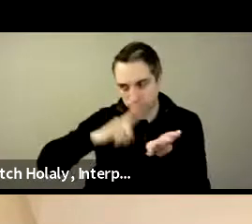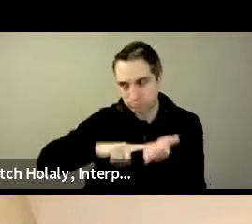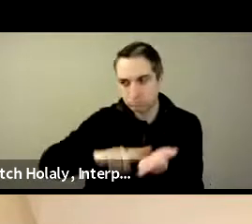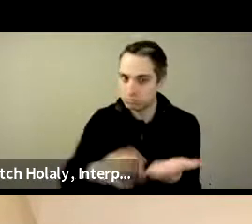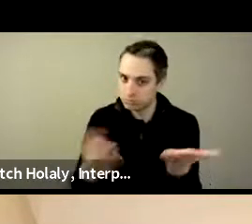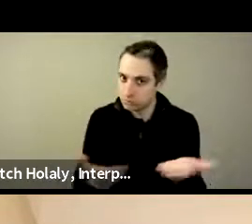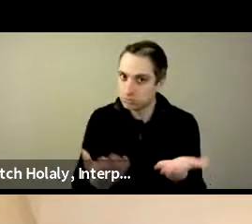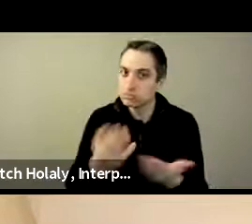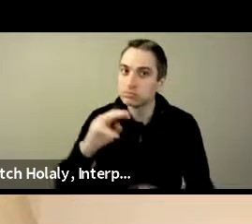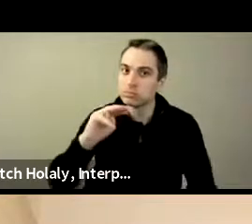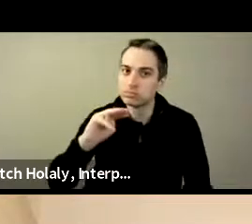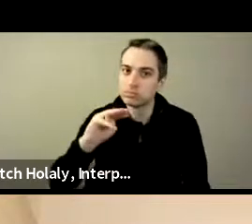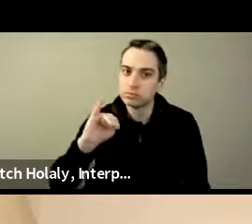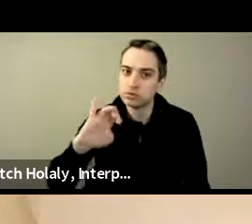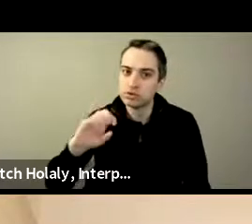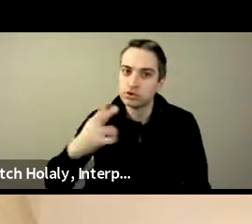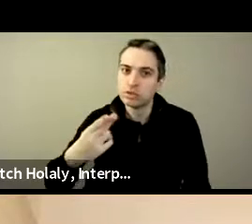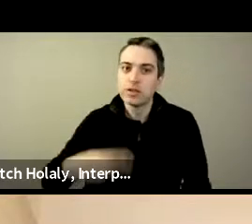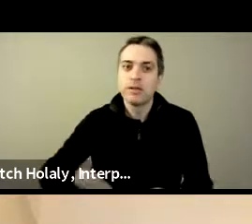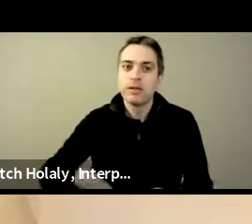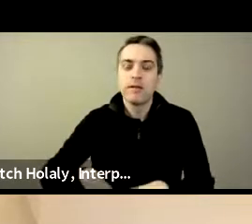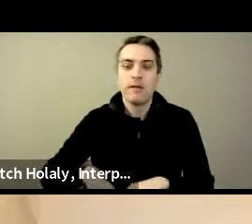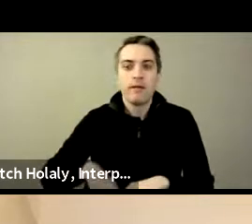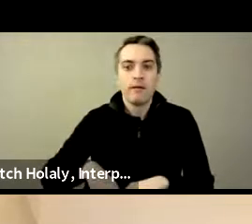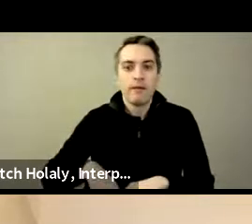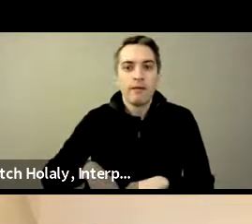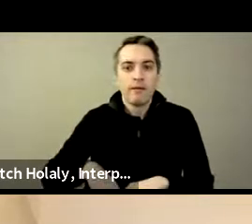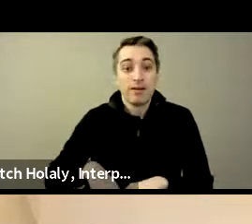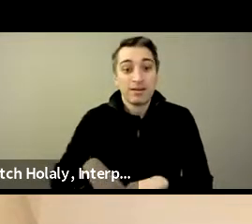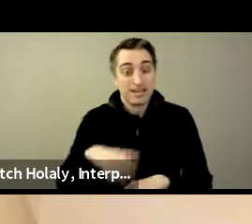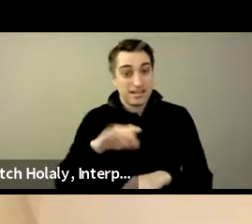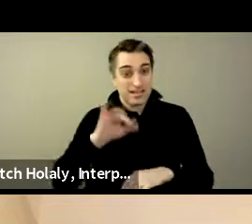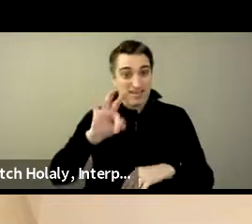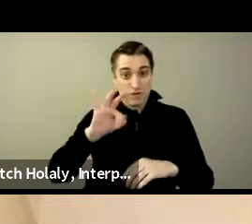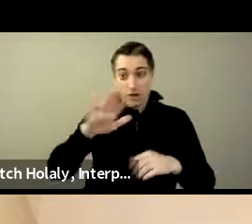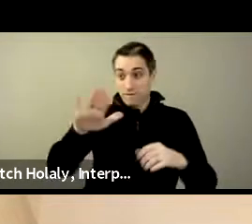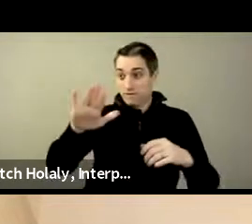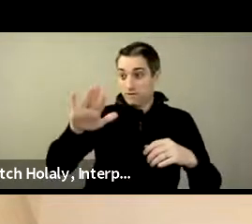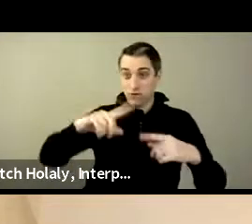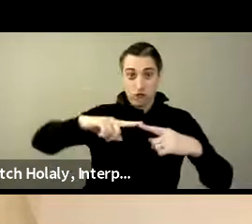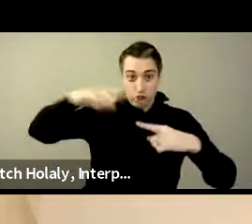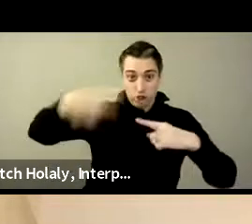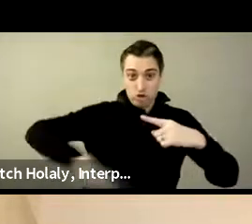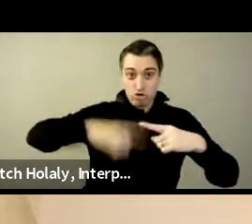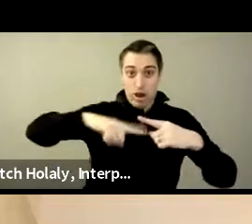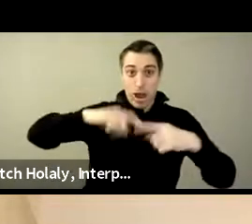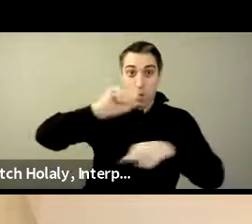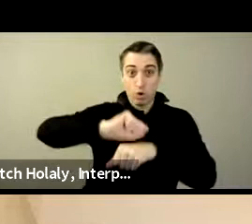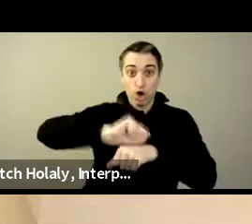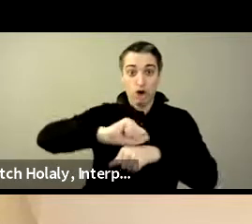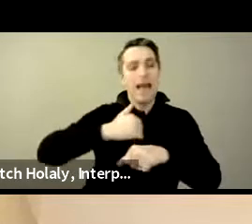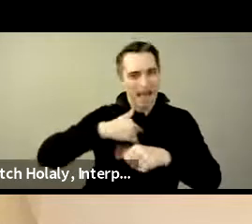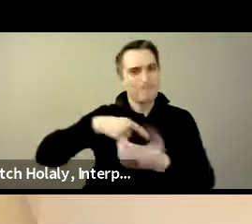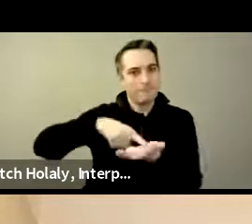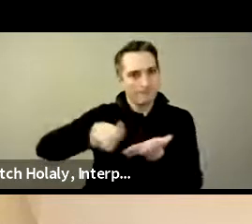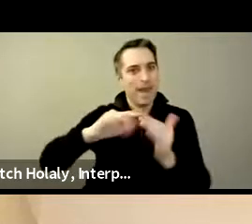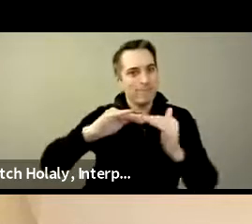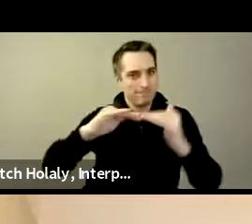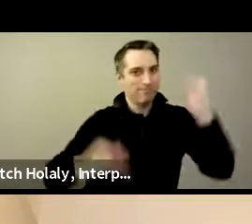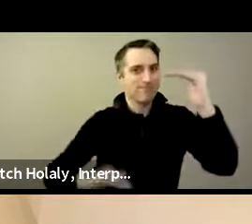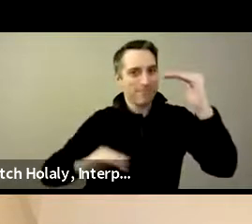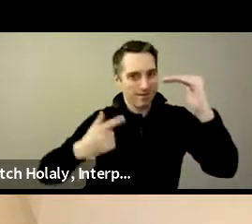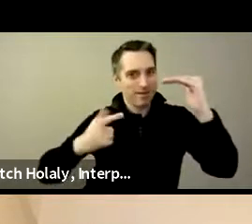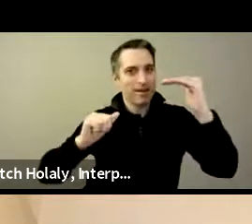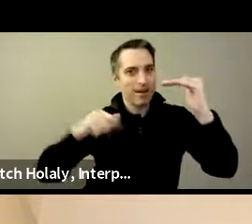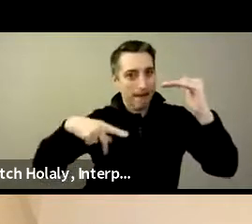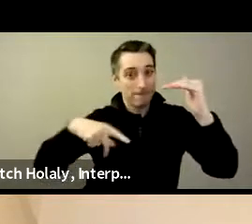Michigan. And when you look at full-time year-round work, there's the pay gap that exists there. And then when you look